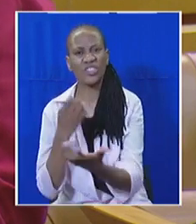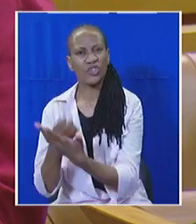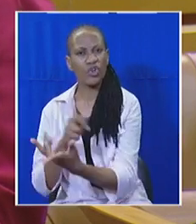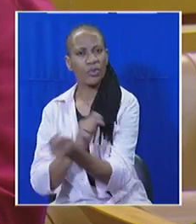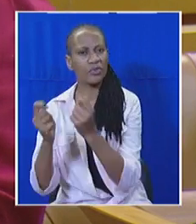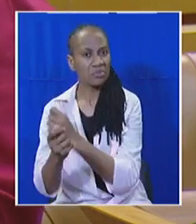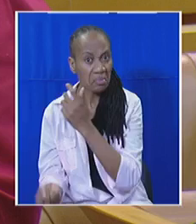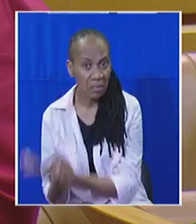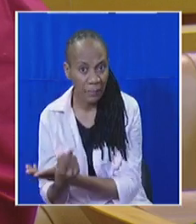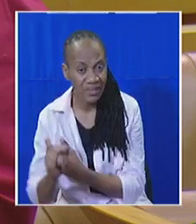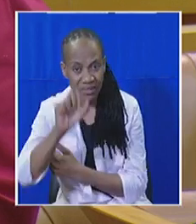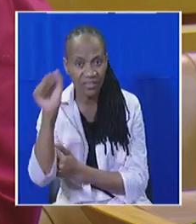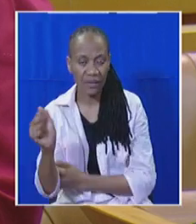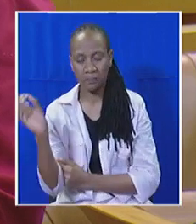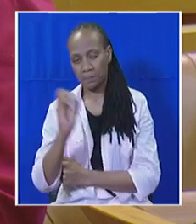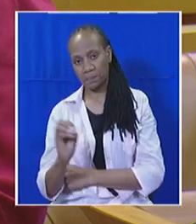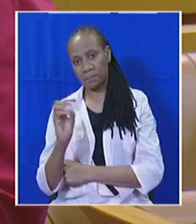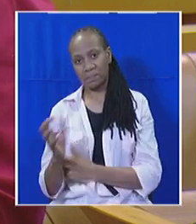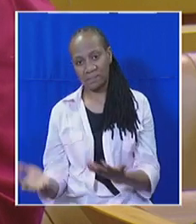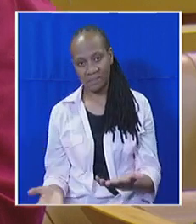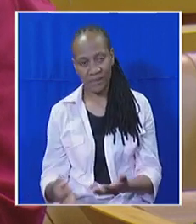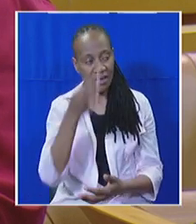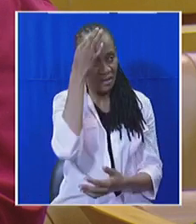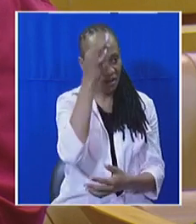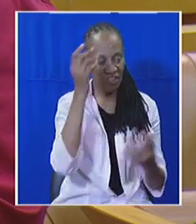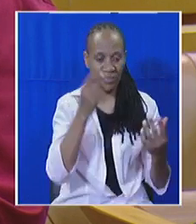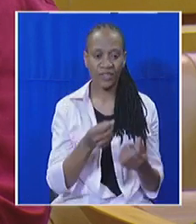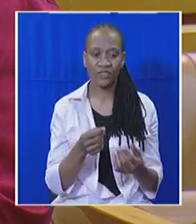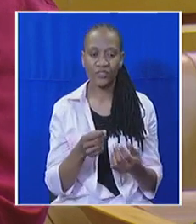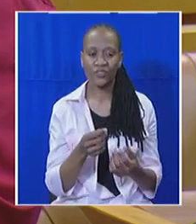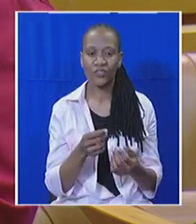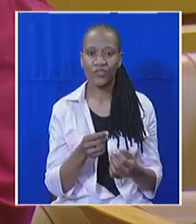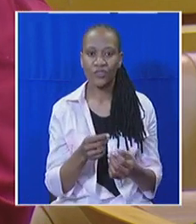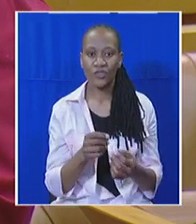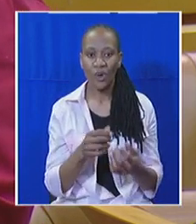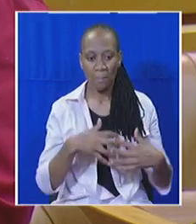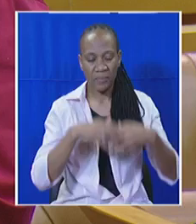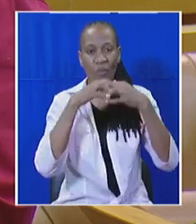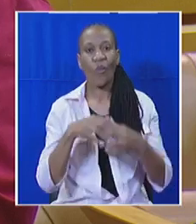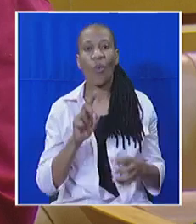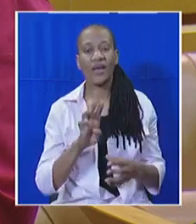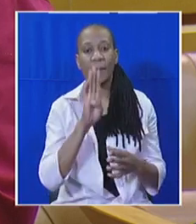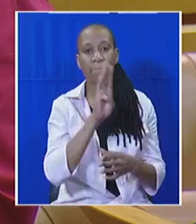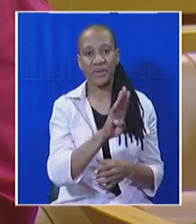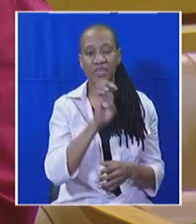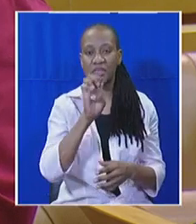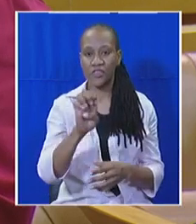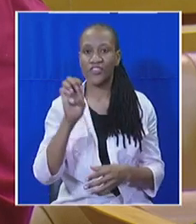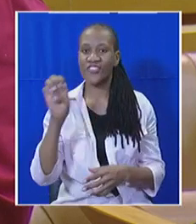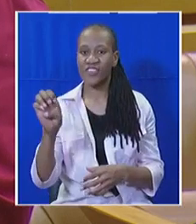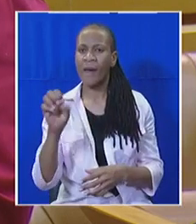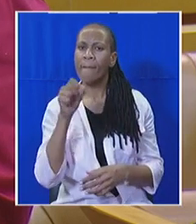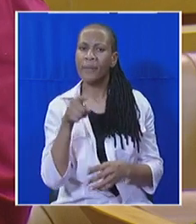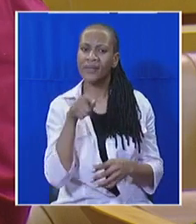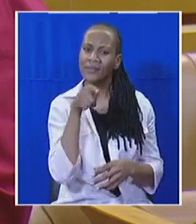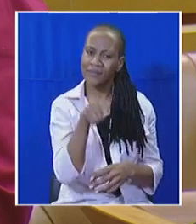transformation exists. Government opted the so-called black economic empowerment, which empowered those with links with the